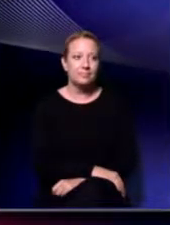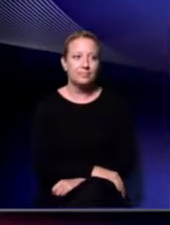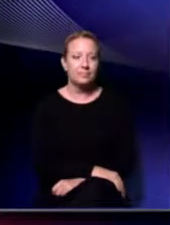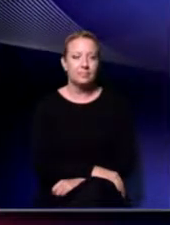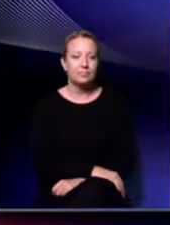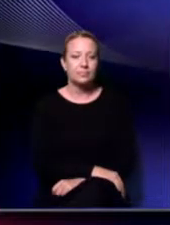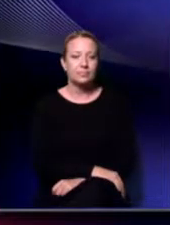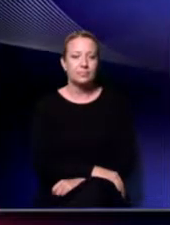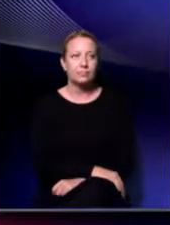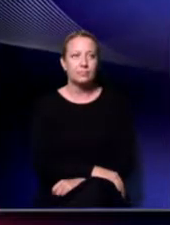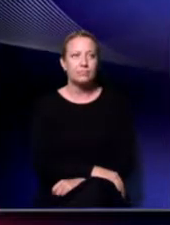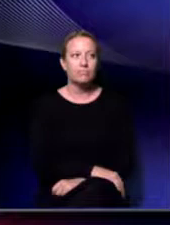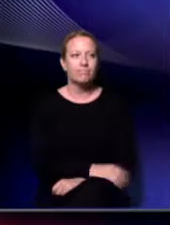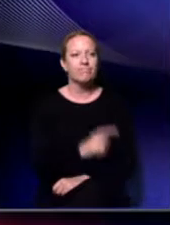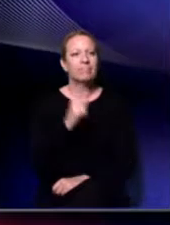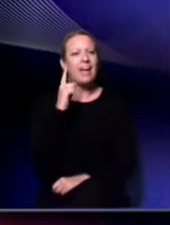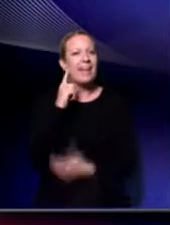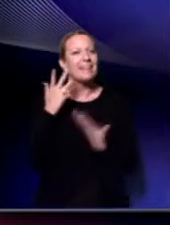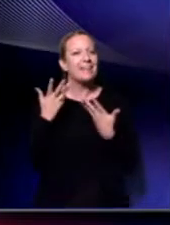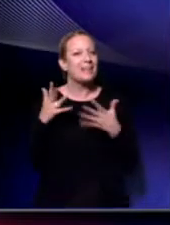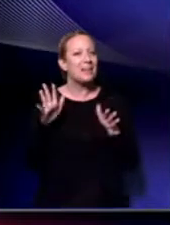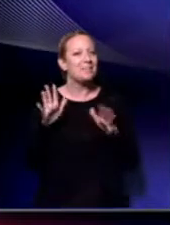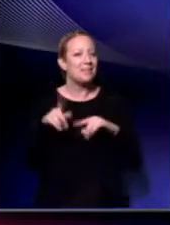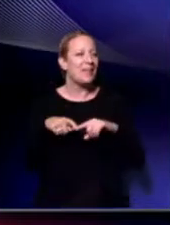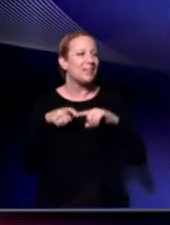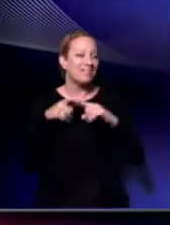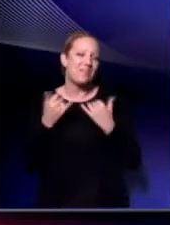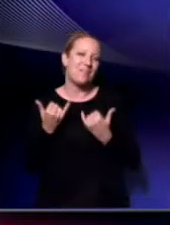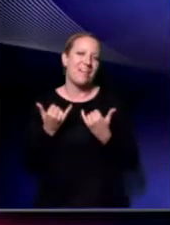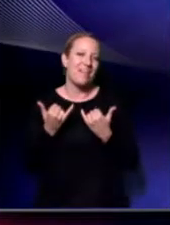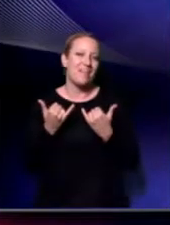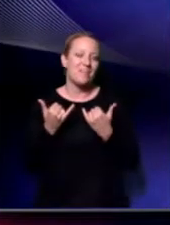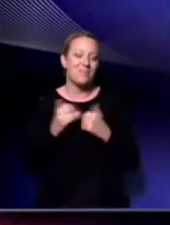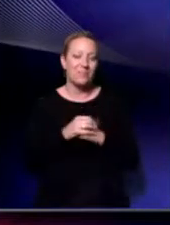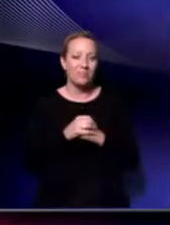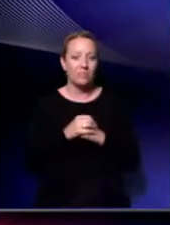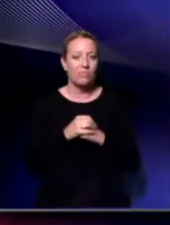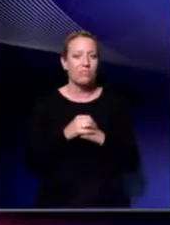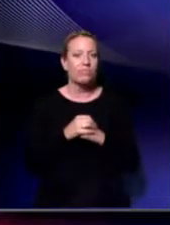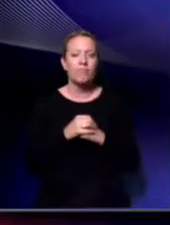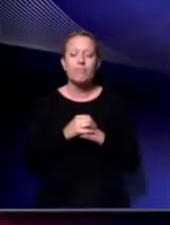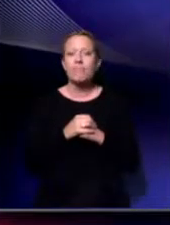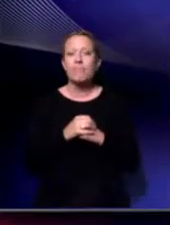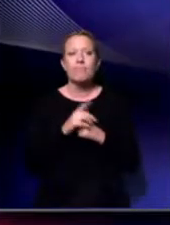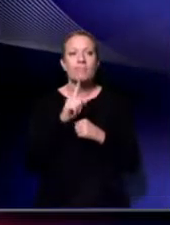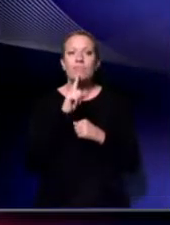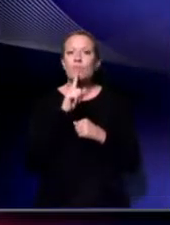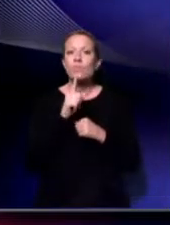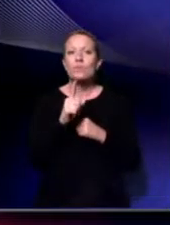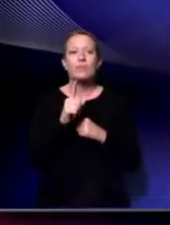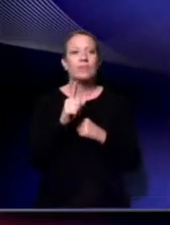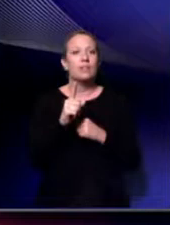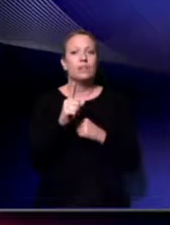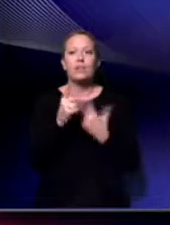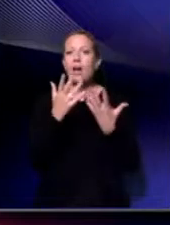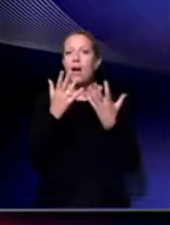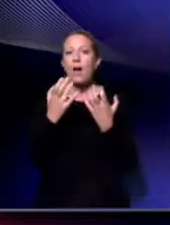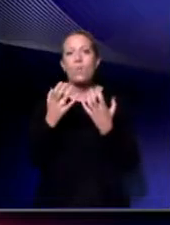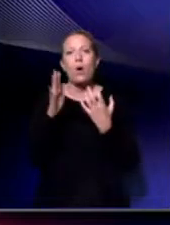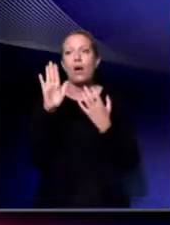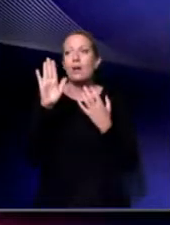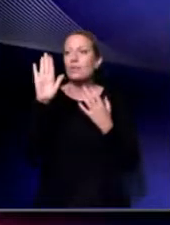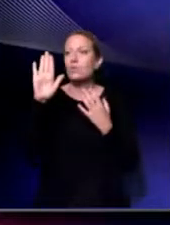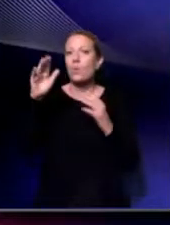I think I'm going to stop for now. So really just asking for input from you